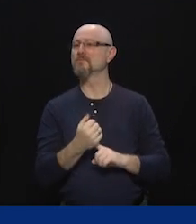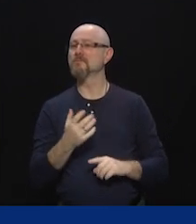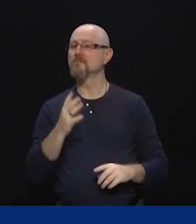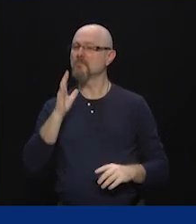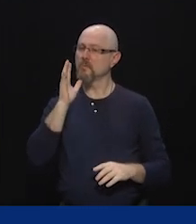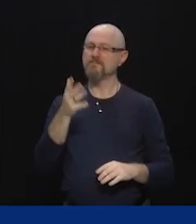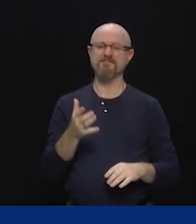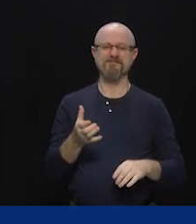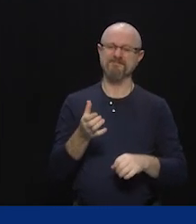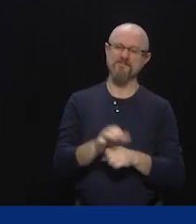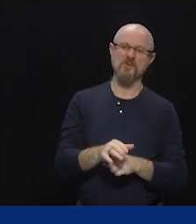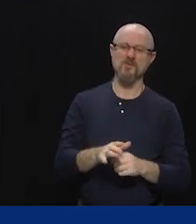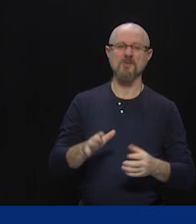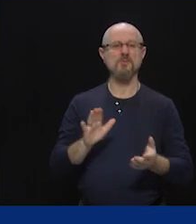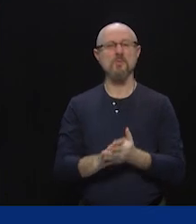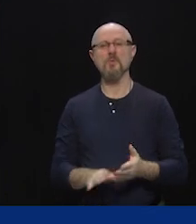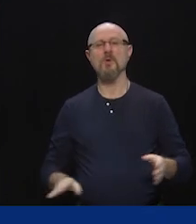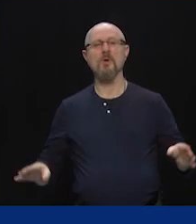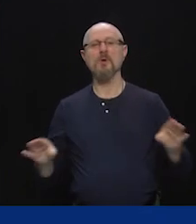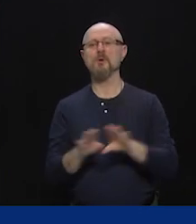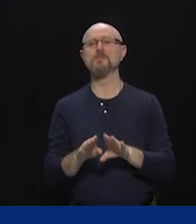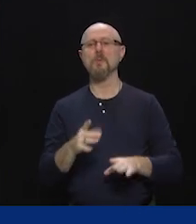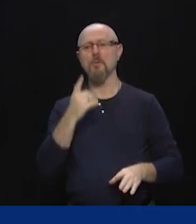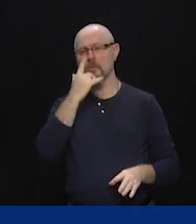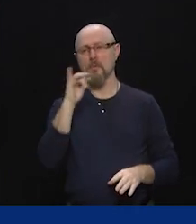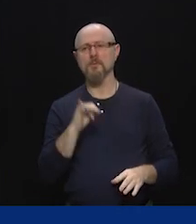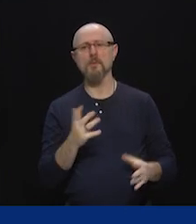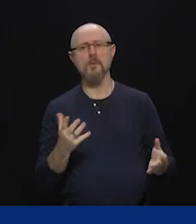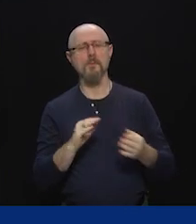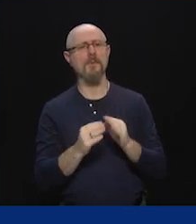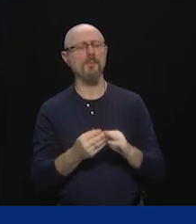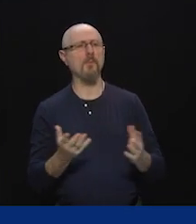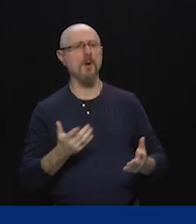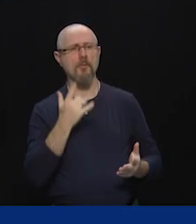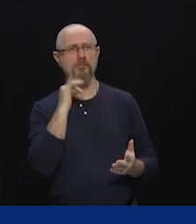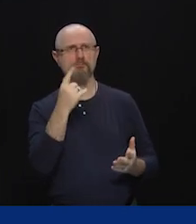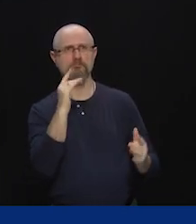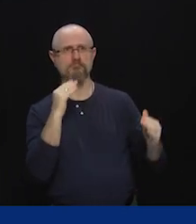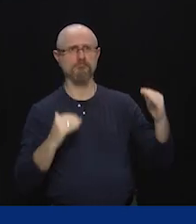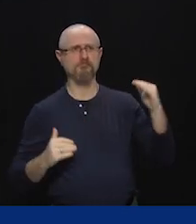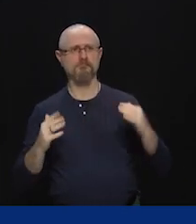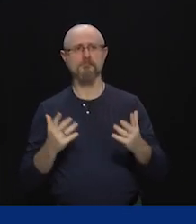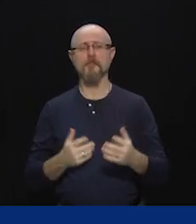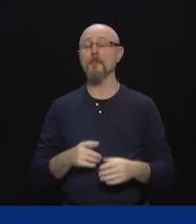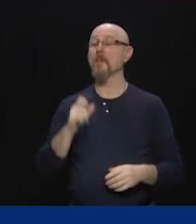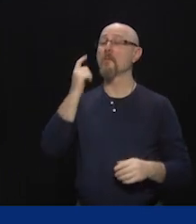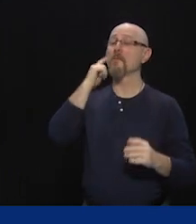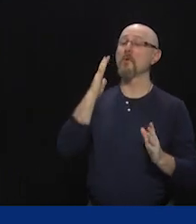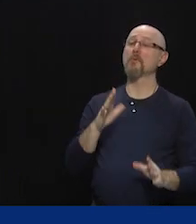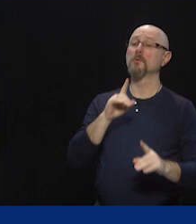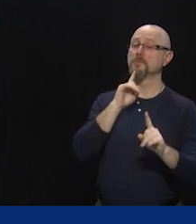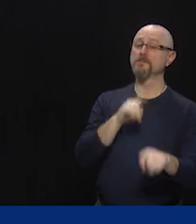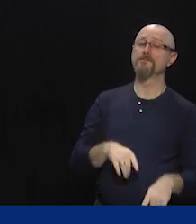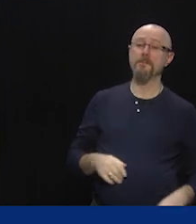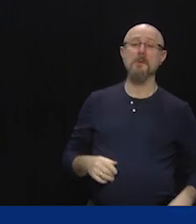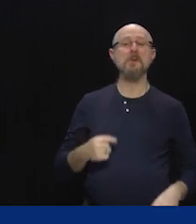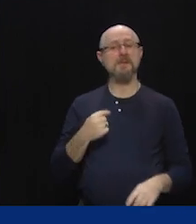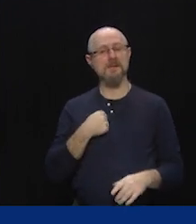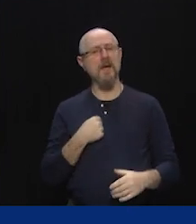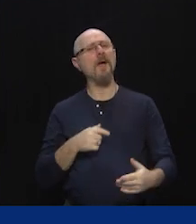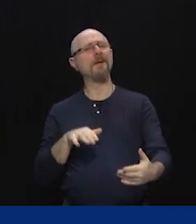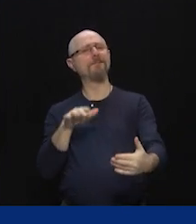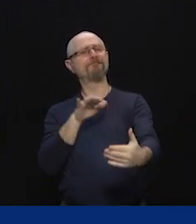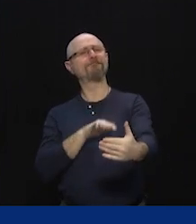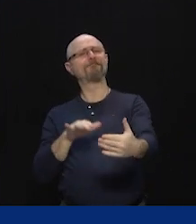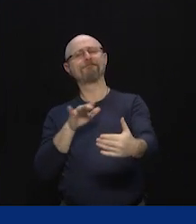closures? Is there, what does that threshold look like? Well, that is something that we're studying on an ongoing